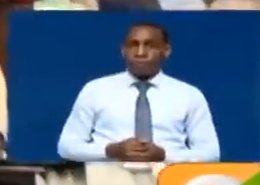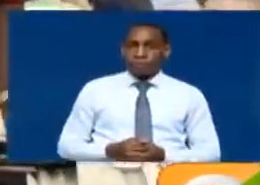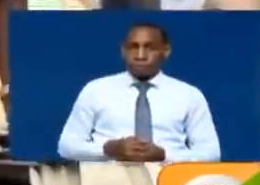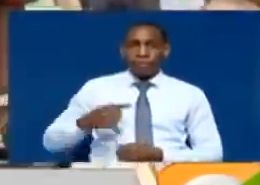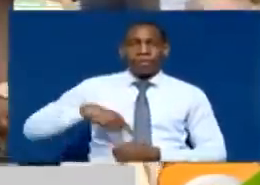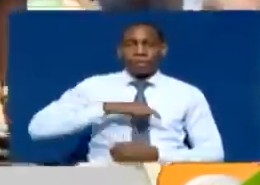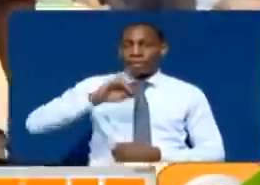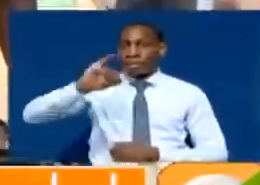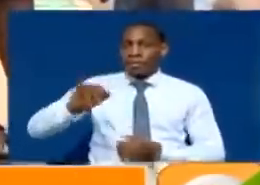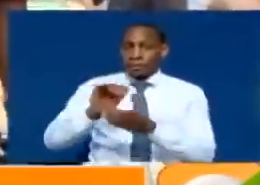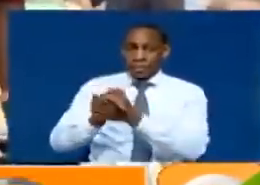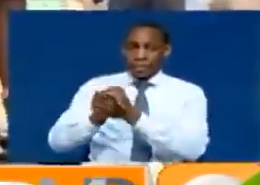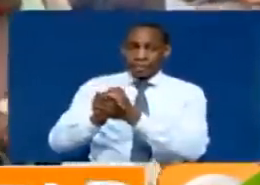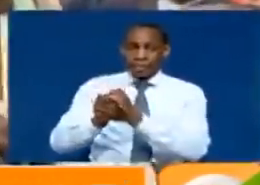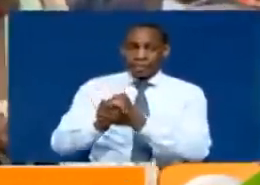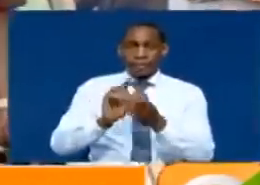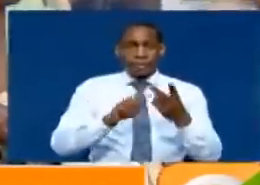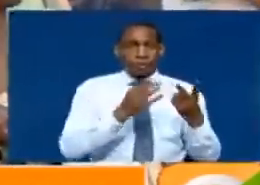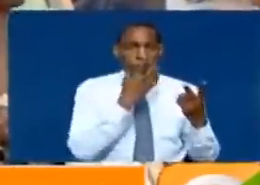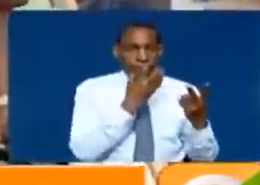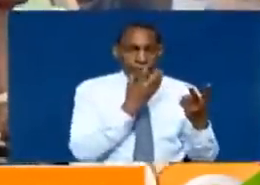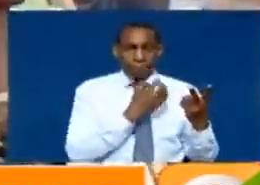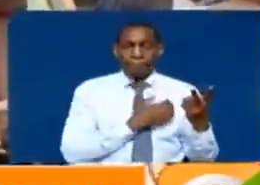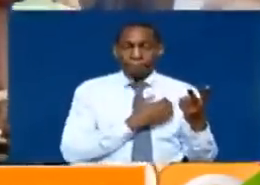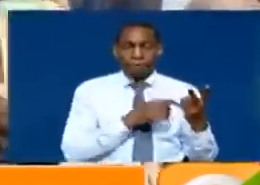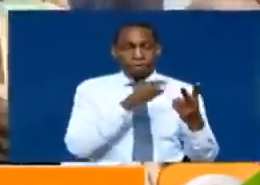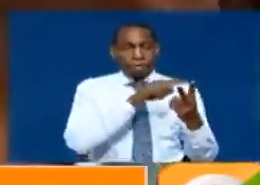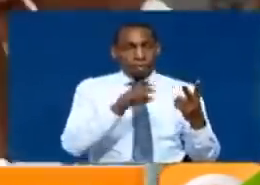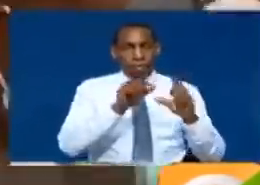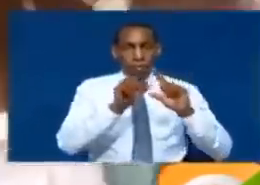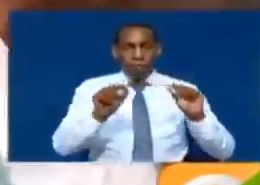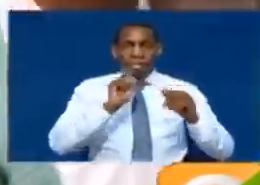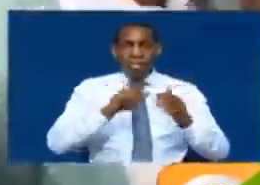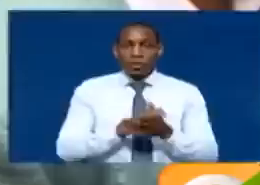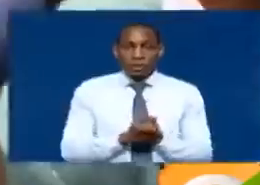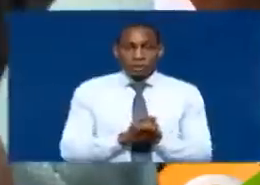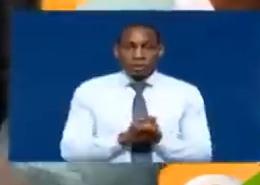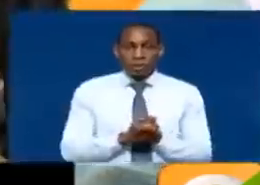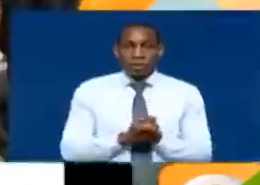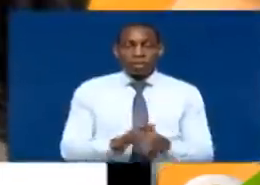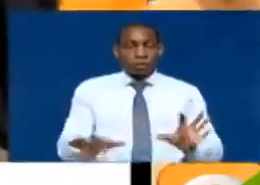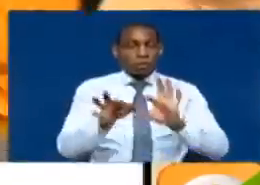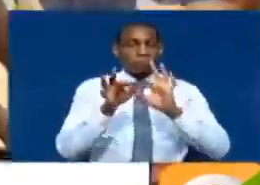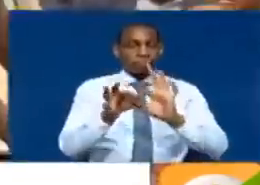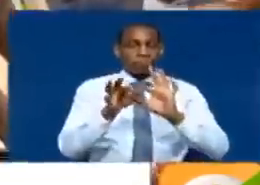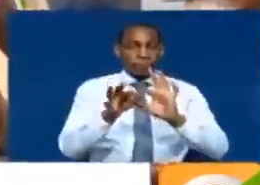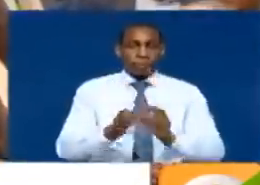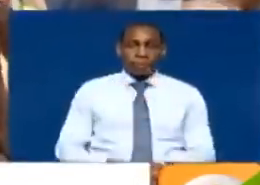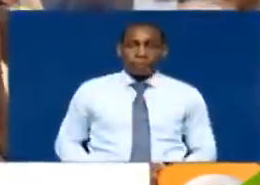sisi Jubilee na ODM tumesema tuko bamba kwa